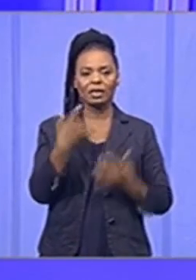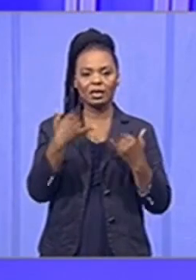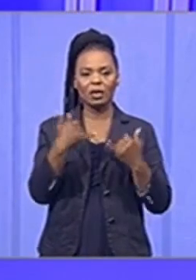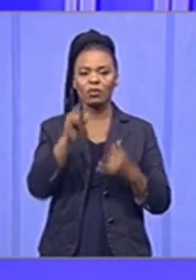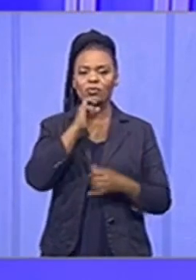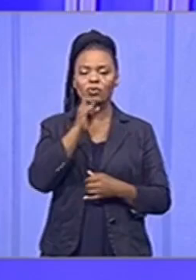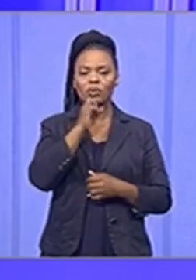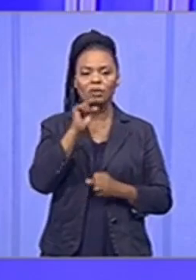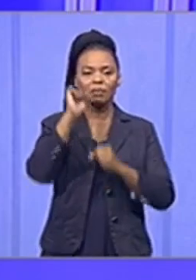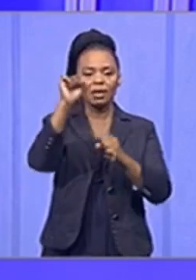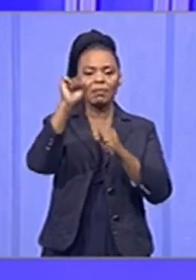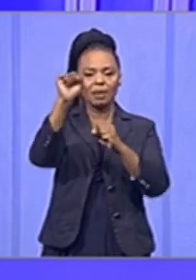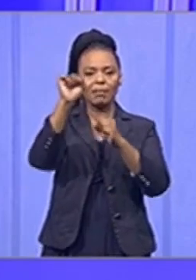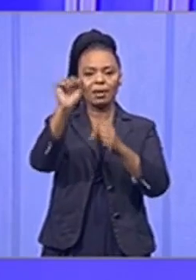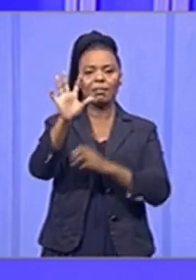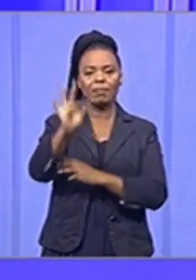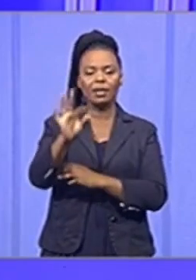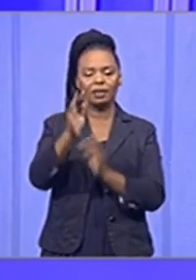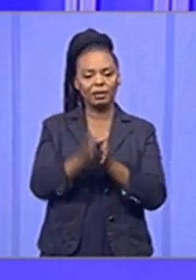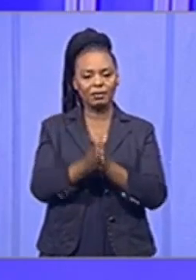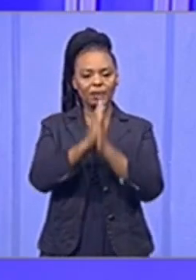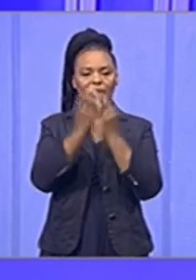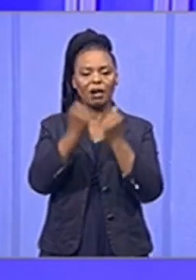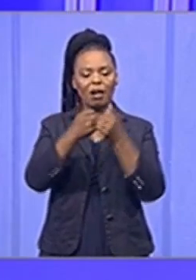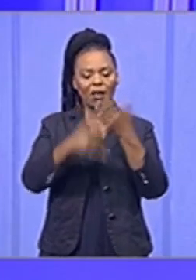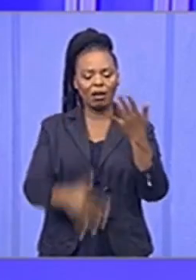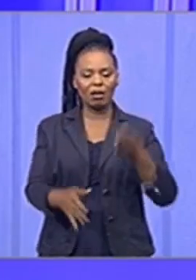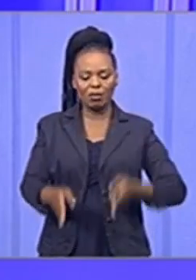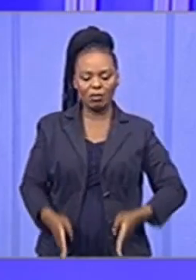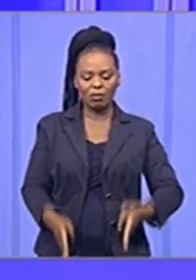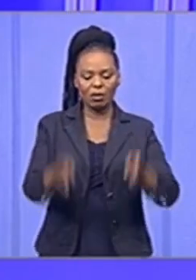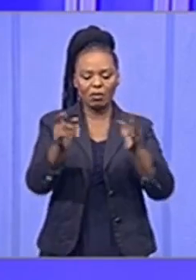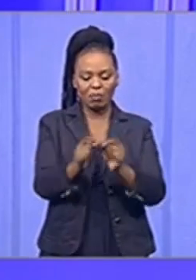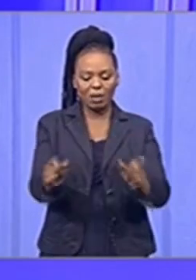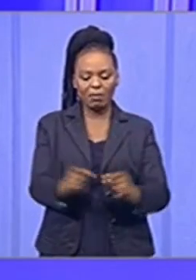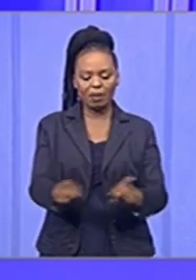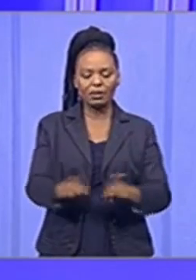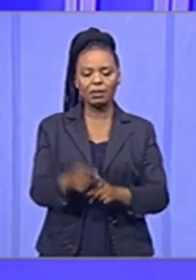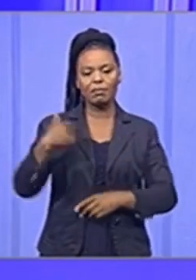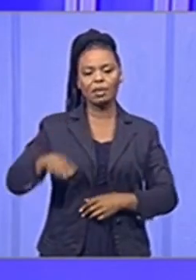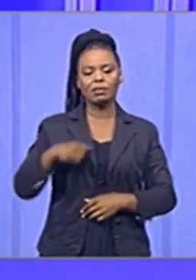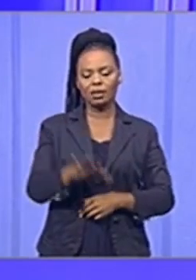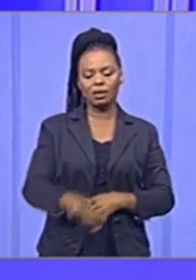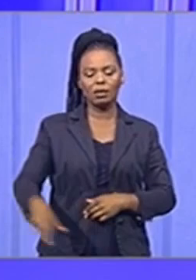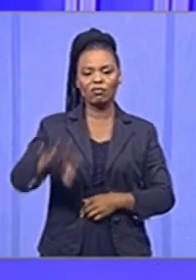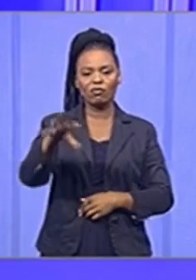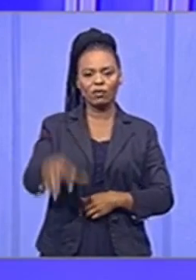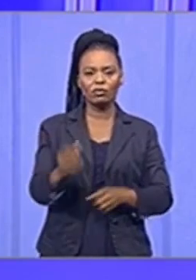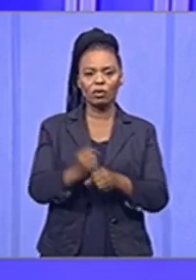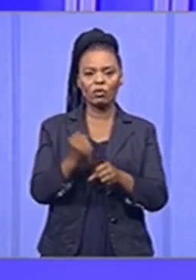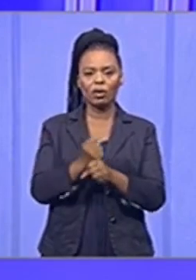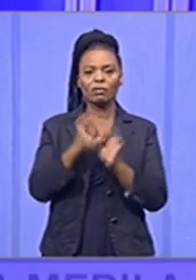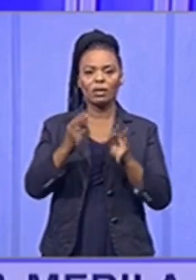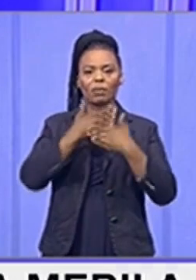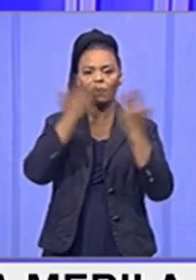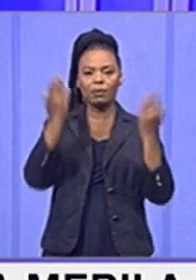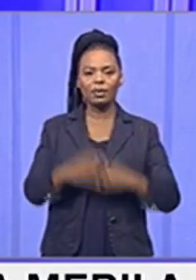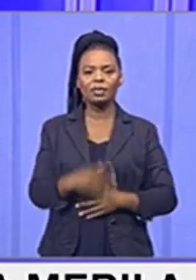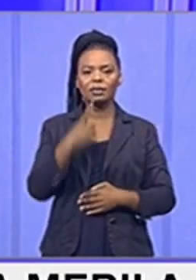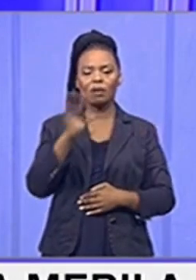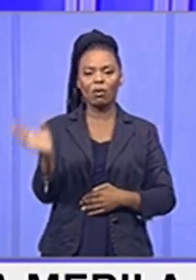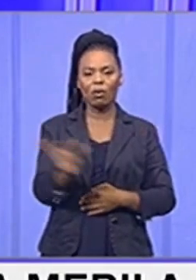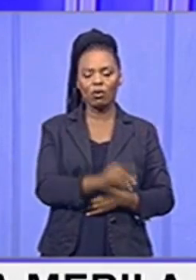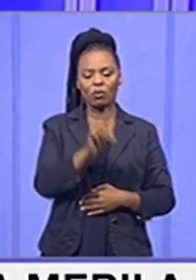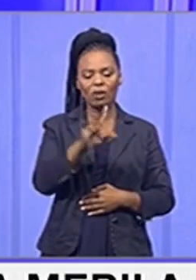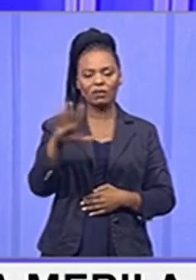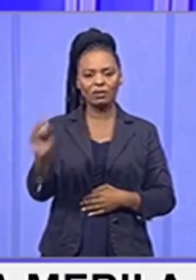mogwanto ka Mantaha ho ipiletsa ka maemo a mabe a ditsela le bomasepala ba province ba sa sebetseng hantle. E re e se e hlwaile dibaka